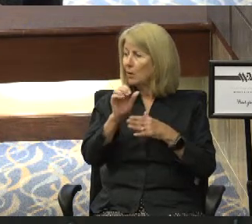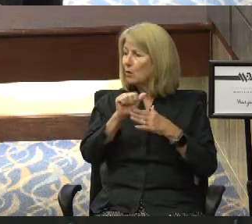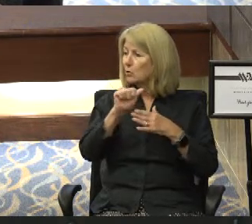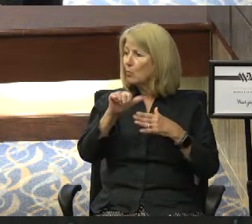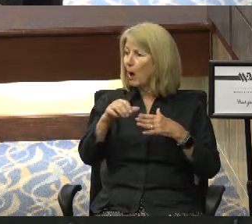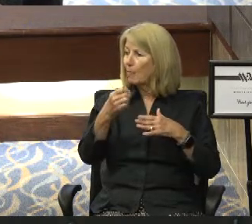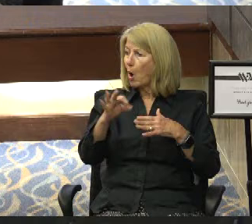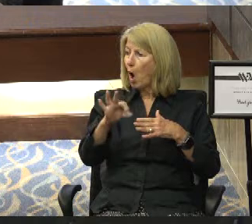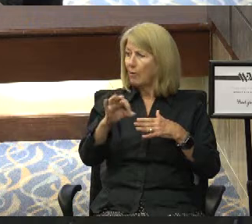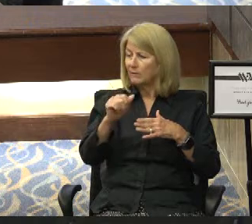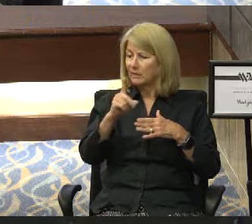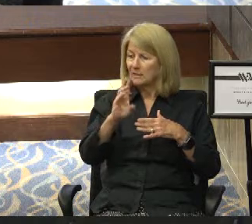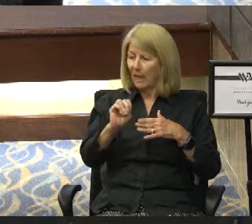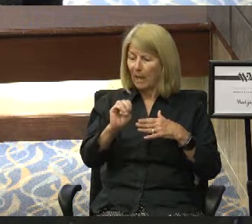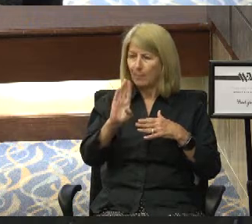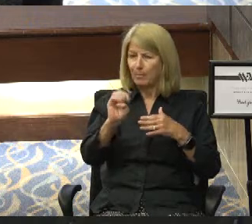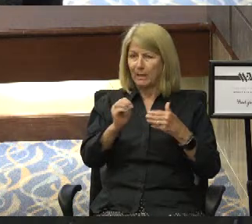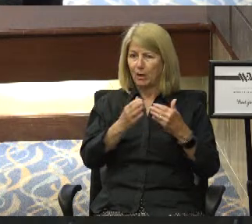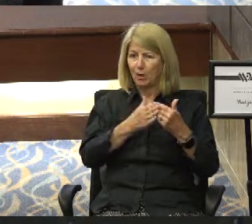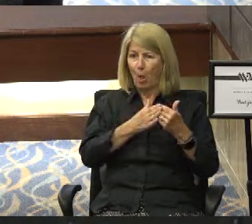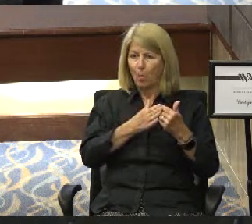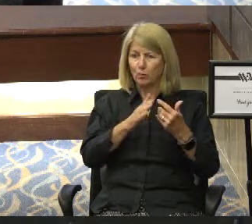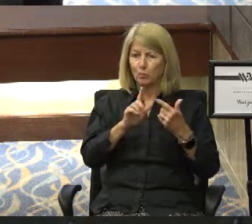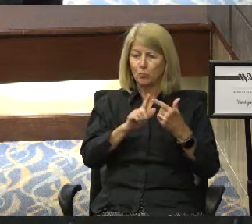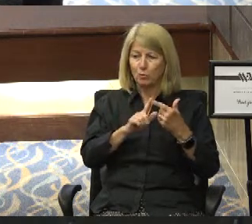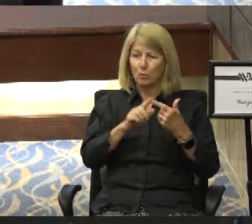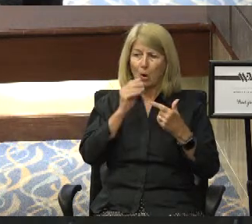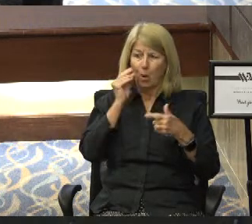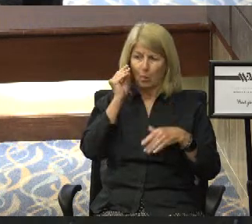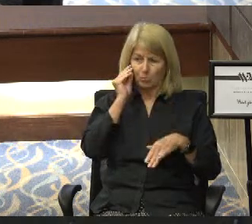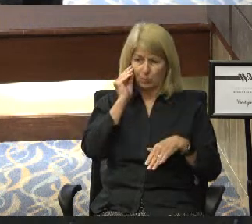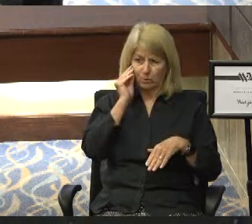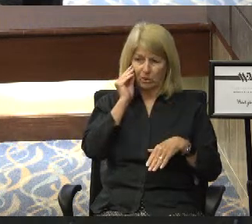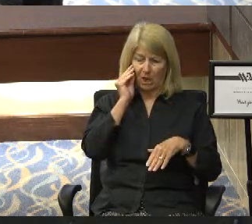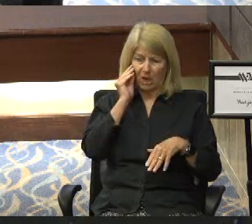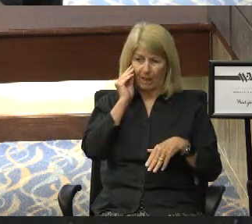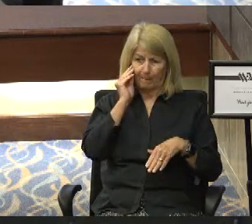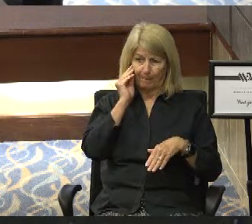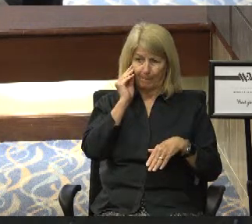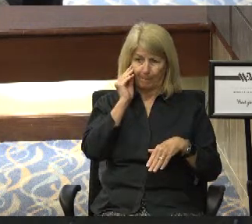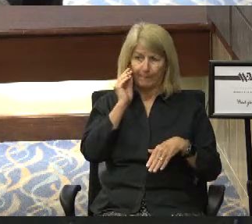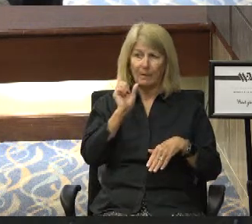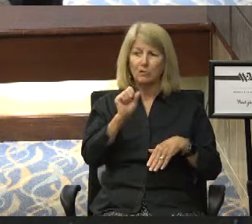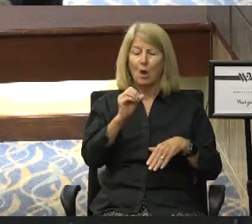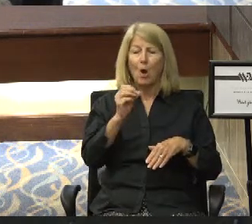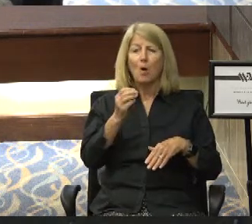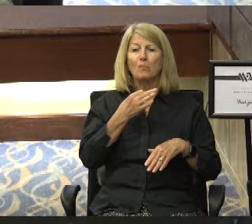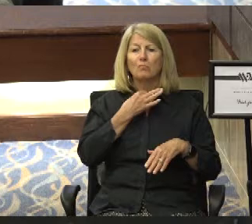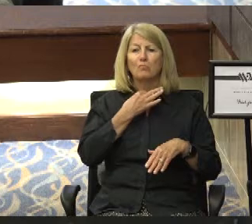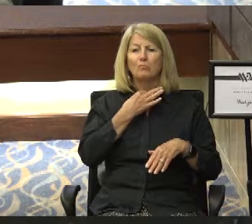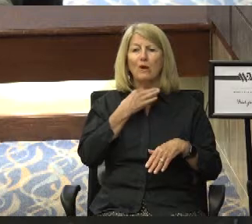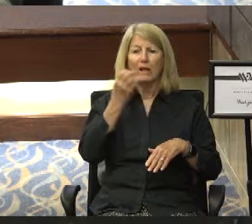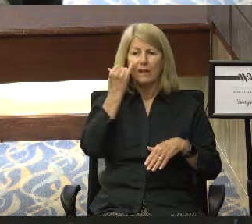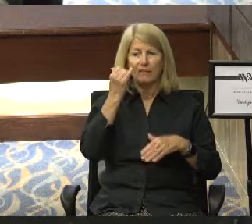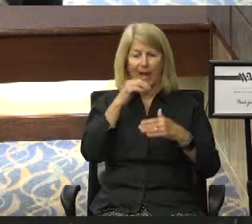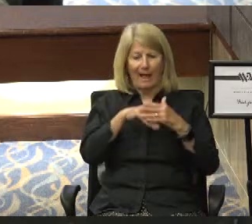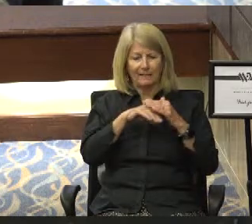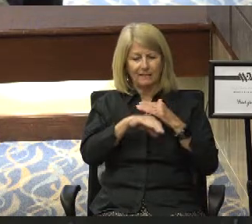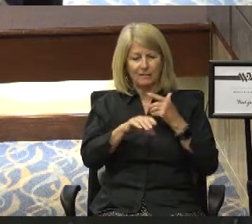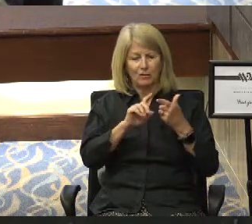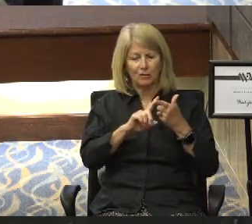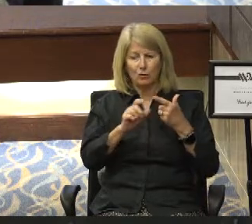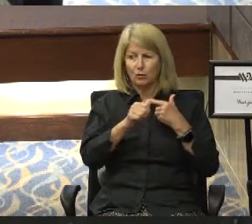being so close to residents. And so we're wondering if the access to